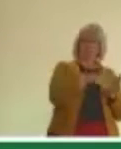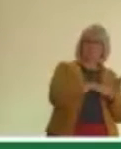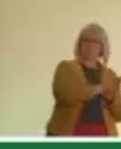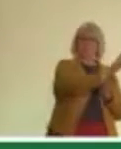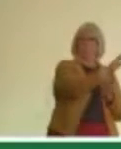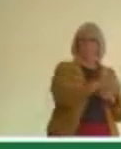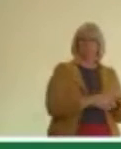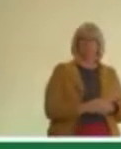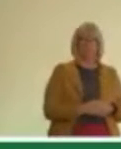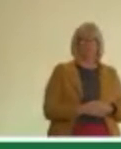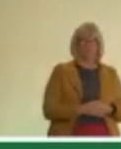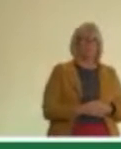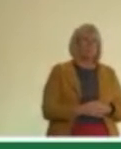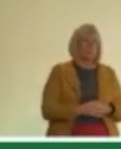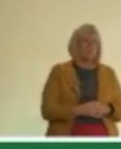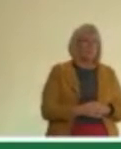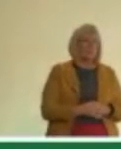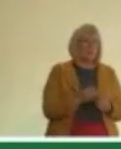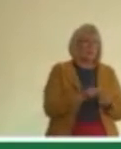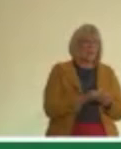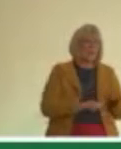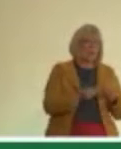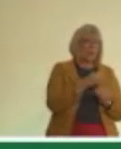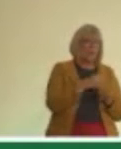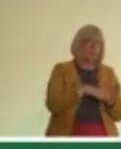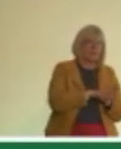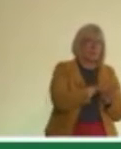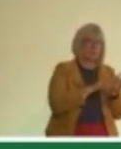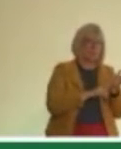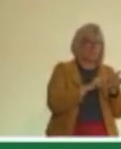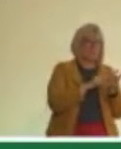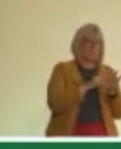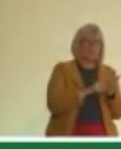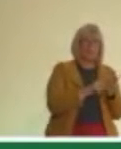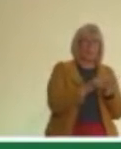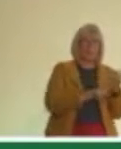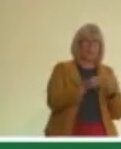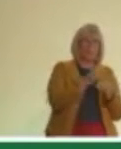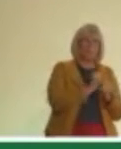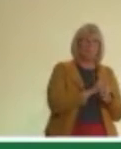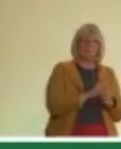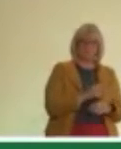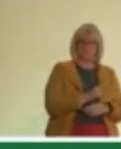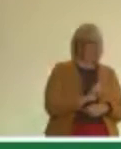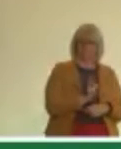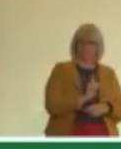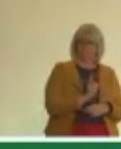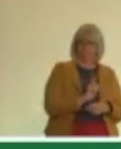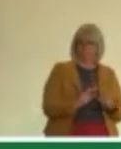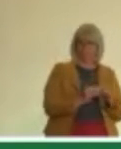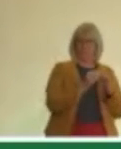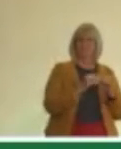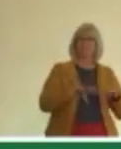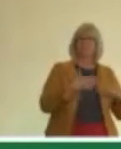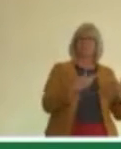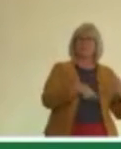Economic growth and neoliberalism has not created the free markets it promised. Instead, it is undermining